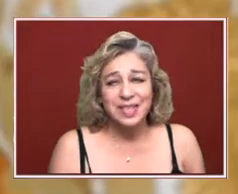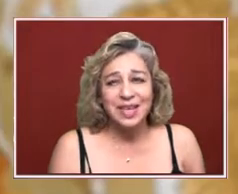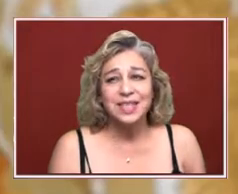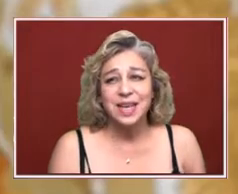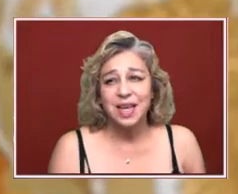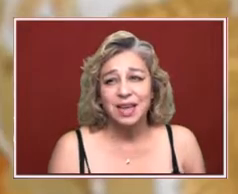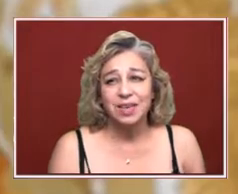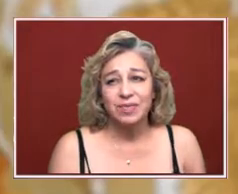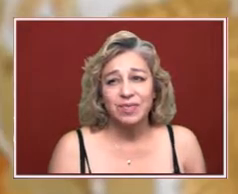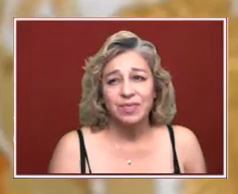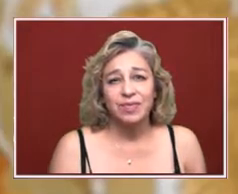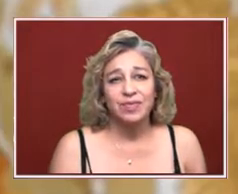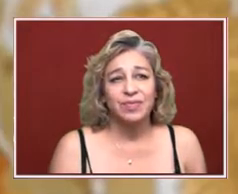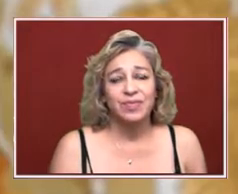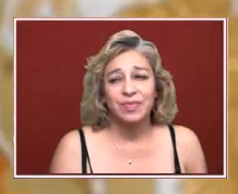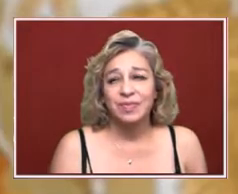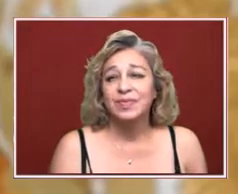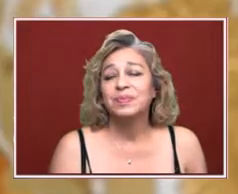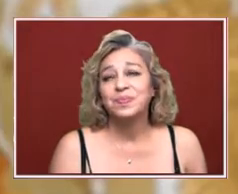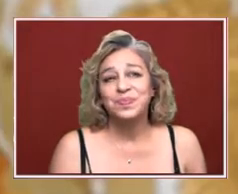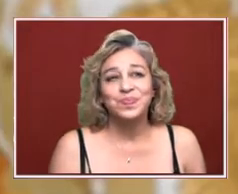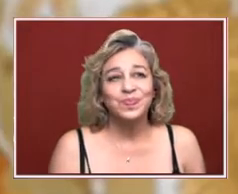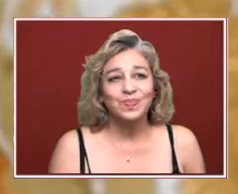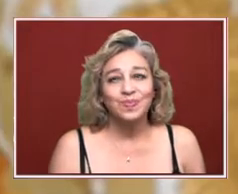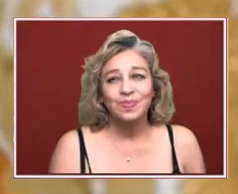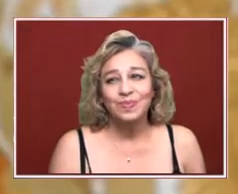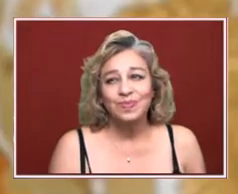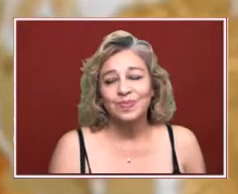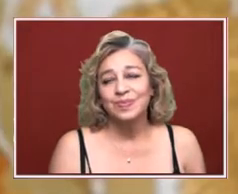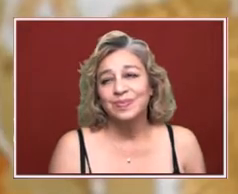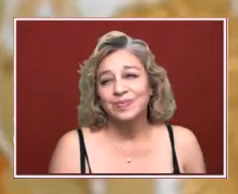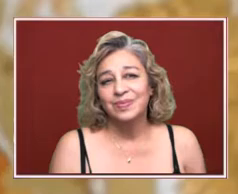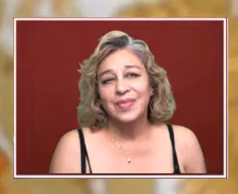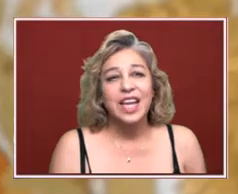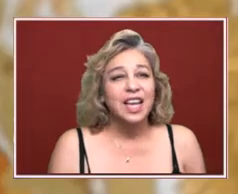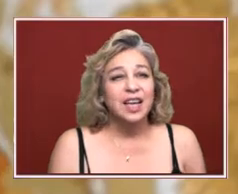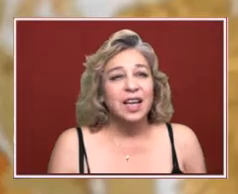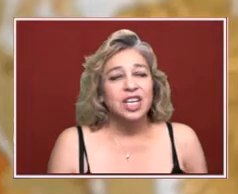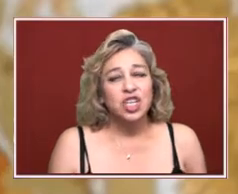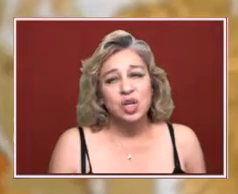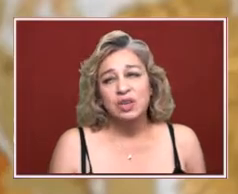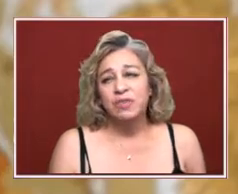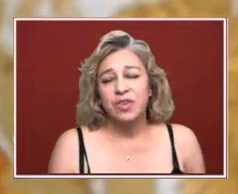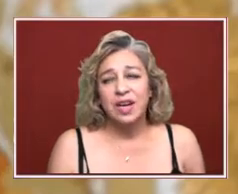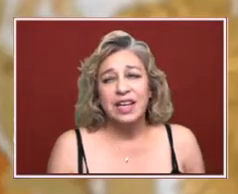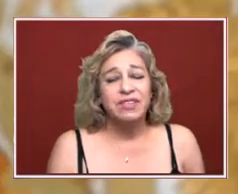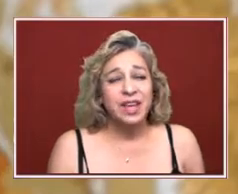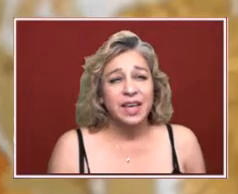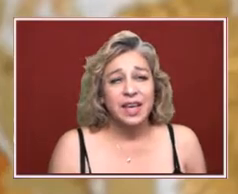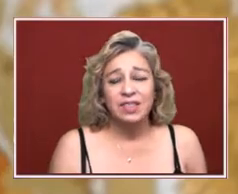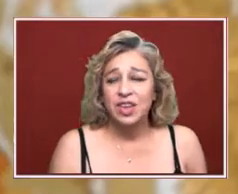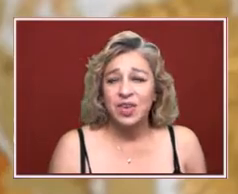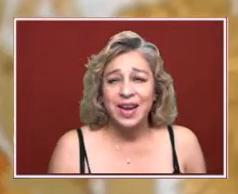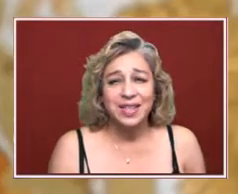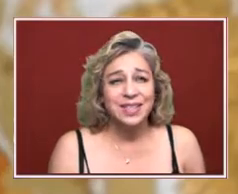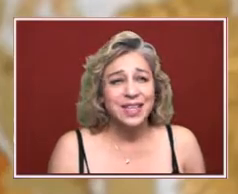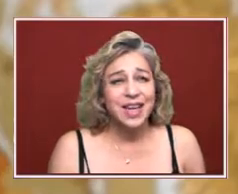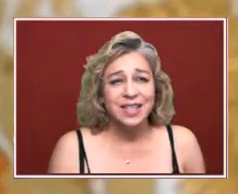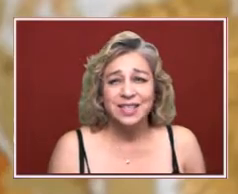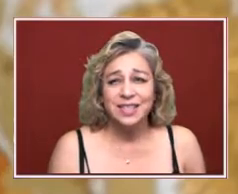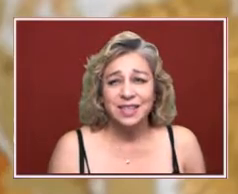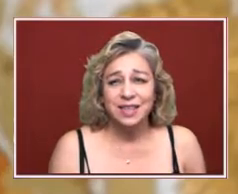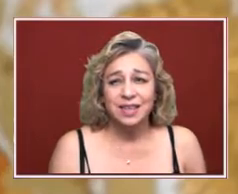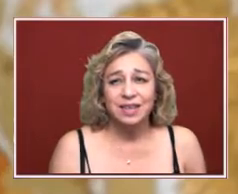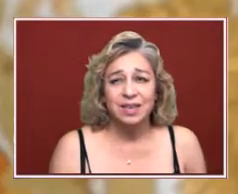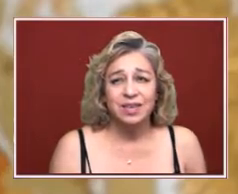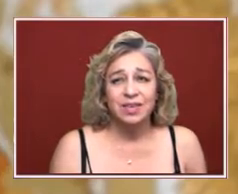to necessity. A buscarse la vida a Estados Unidos. ¿Queremos? To look for a living in the United